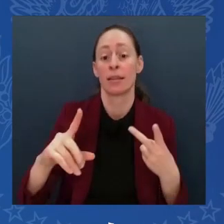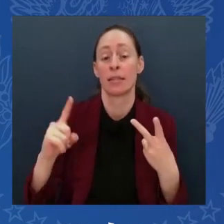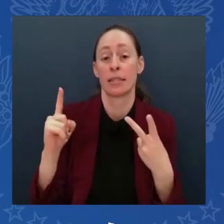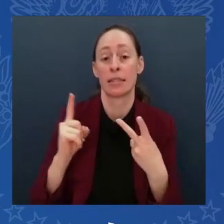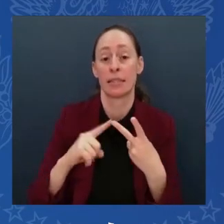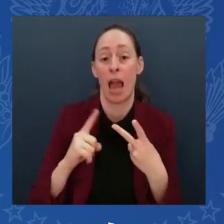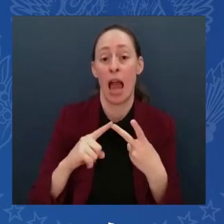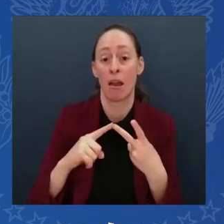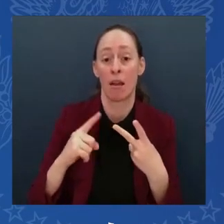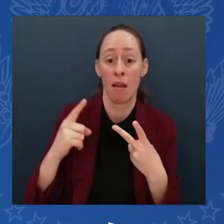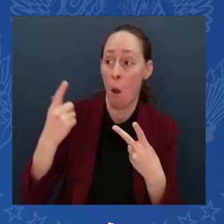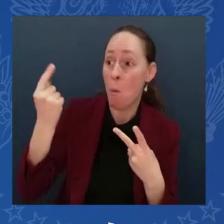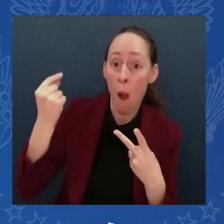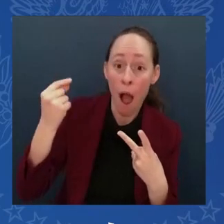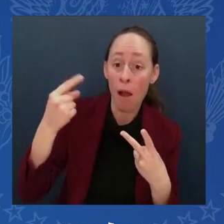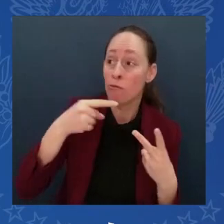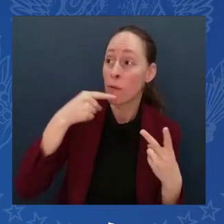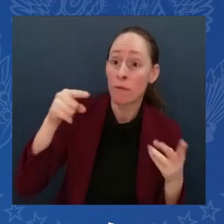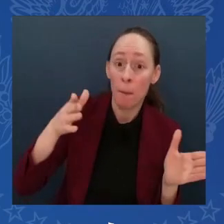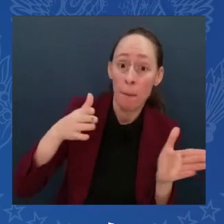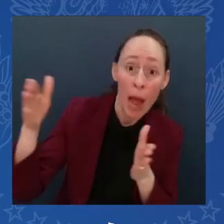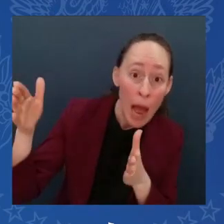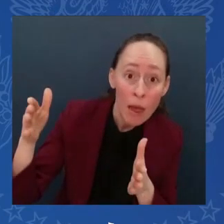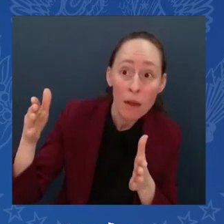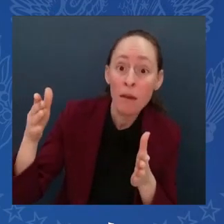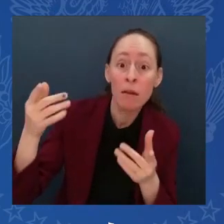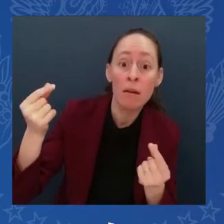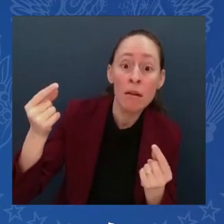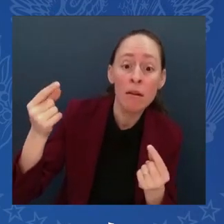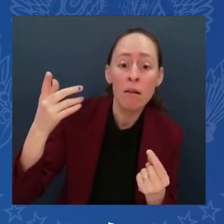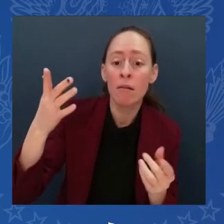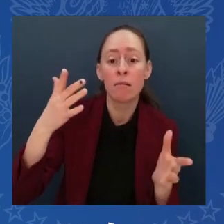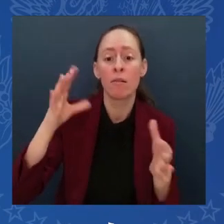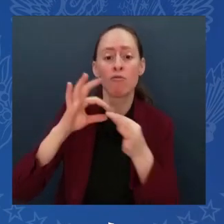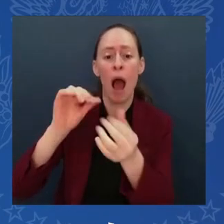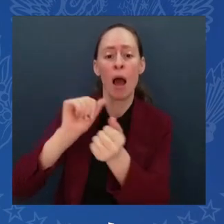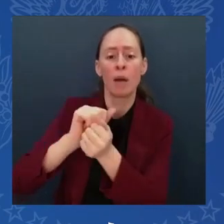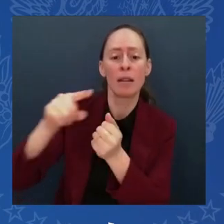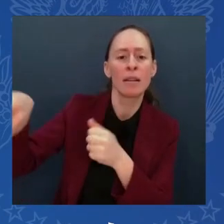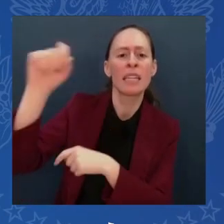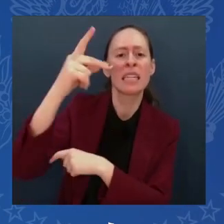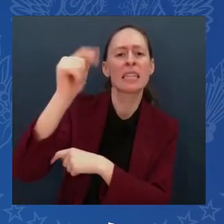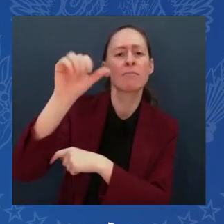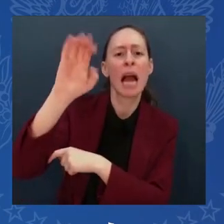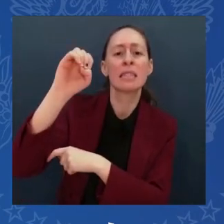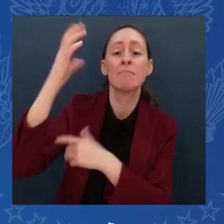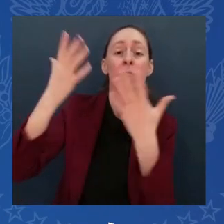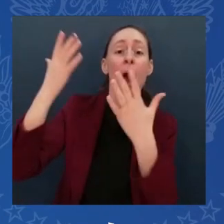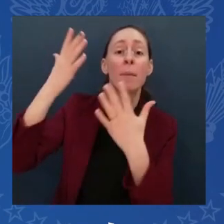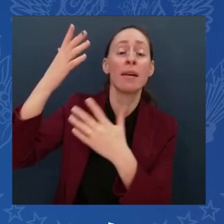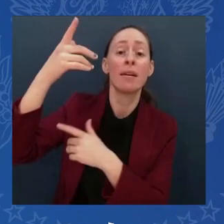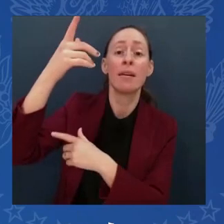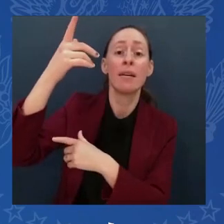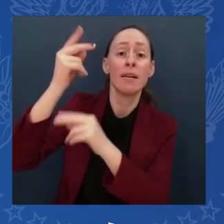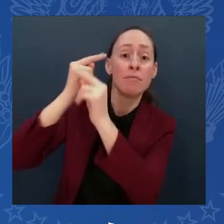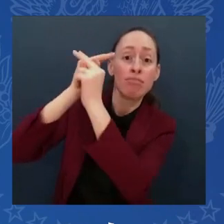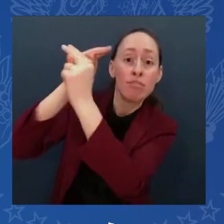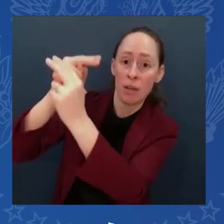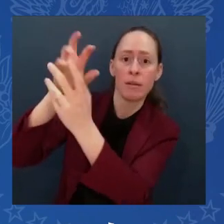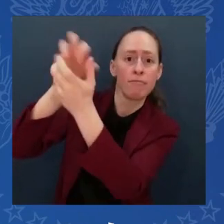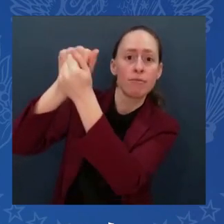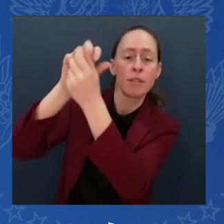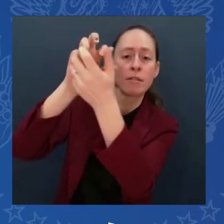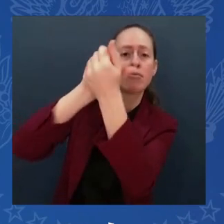to satellites and space and damaging those satellites potentially. Number three, there is no evidence that